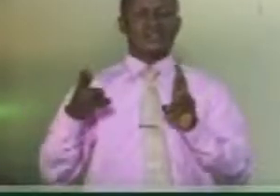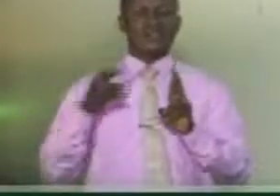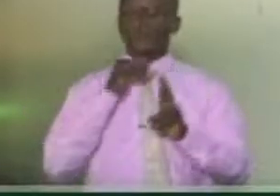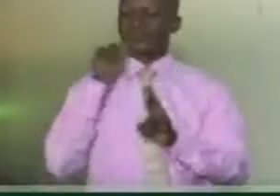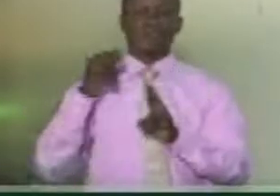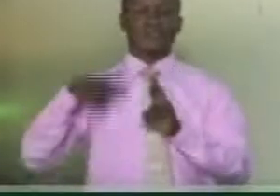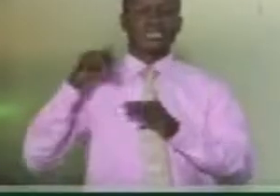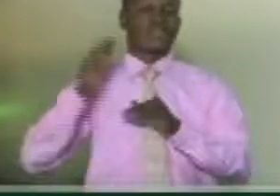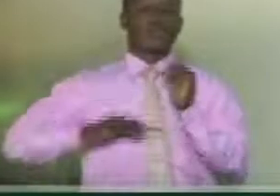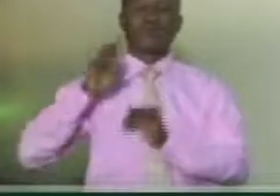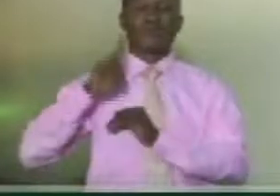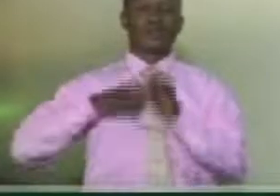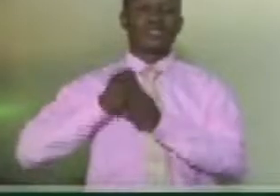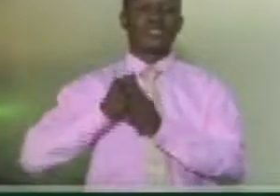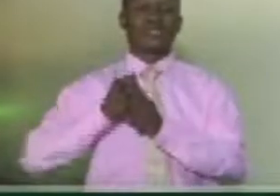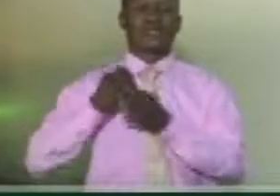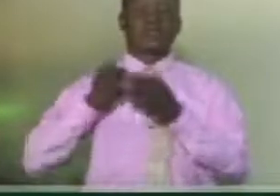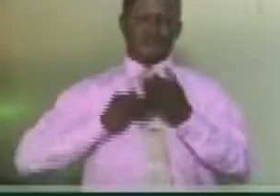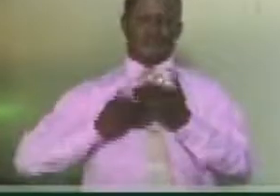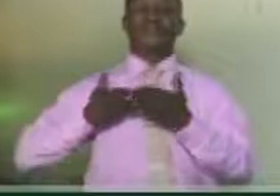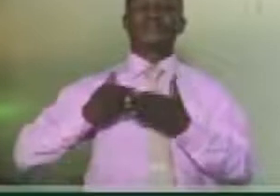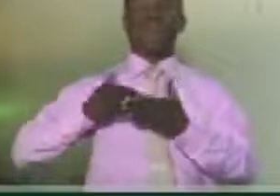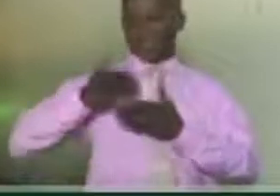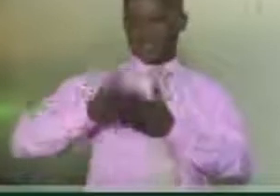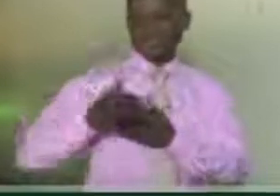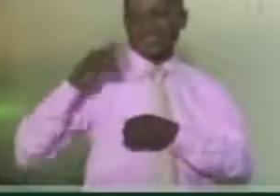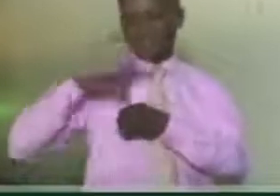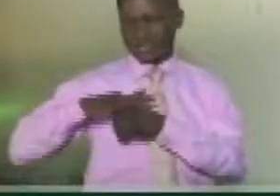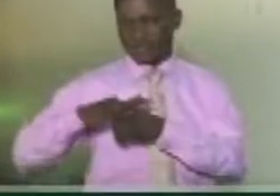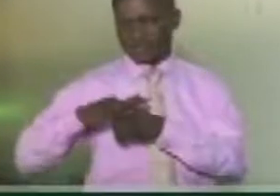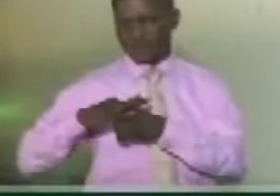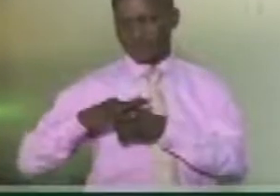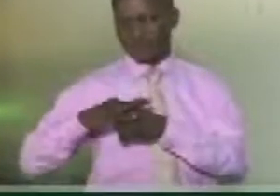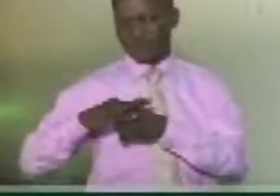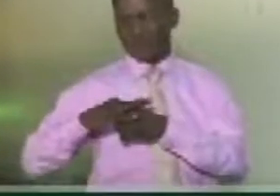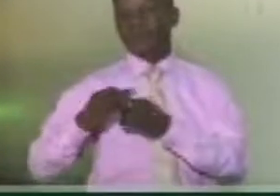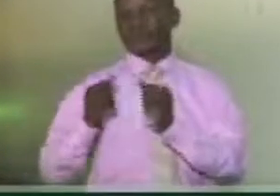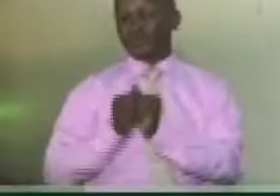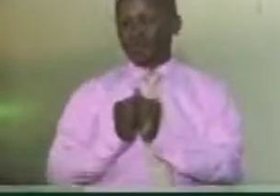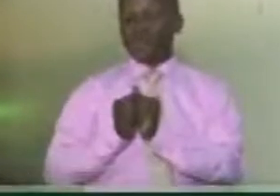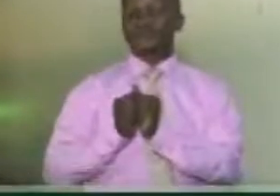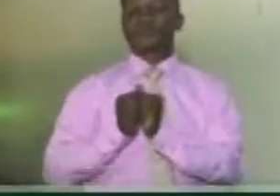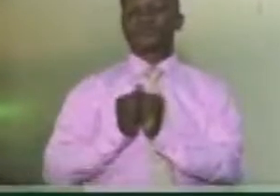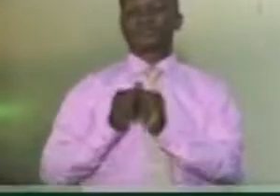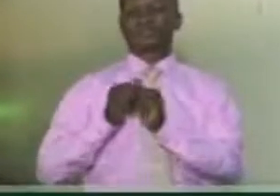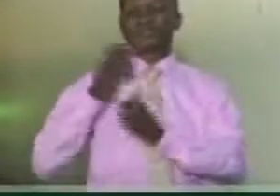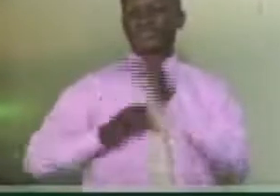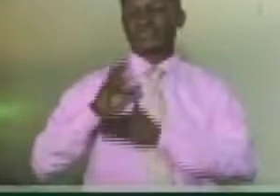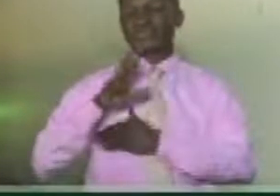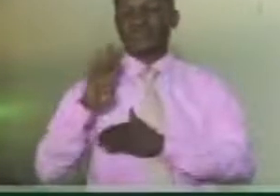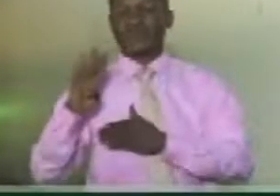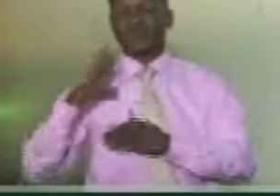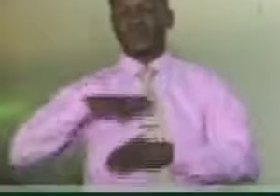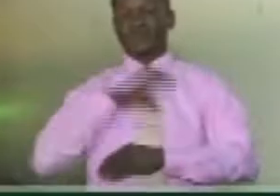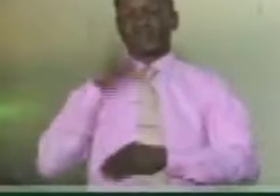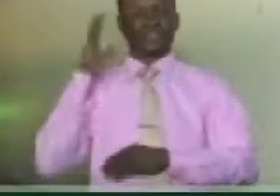before the next general elections. Inclusion of persons with disability, Clause 54. The Commission shall take